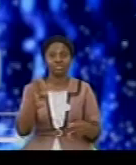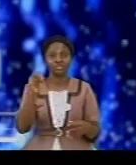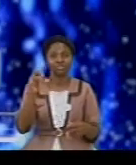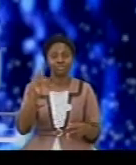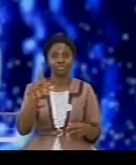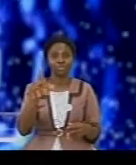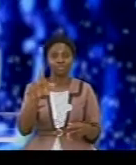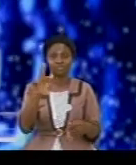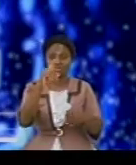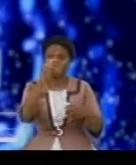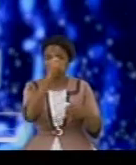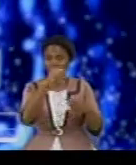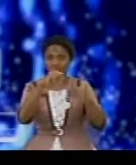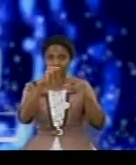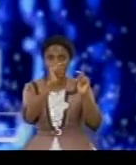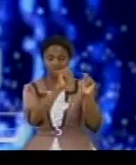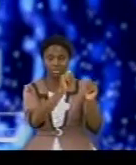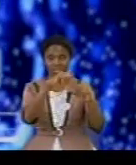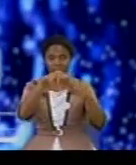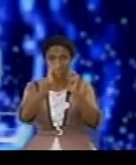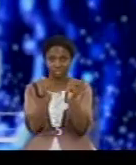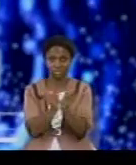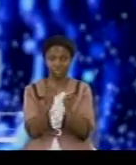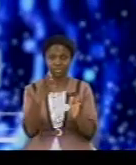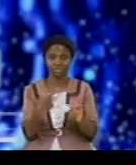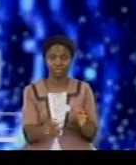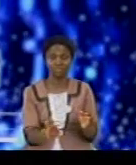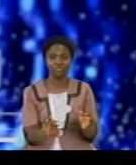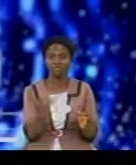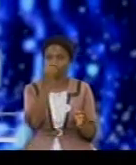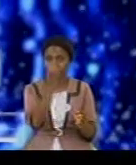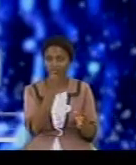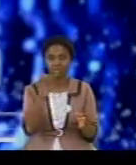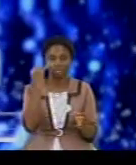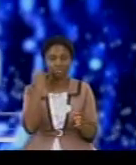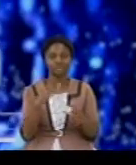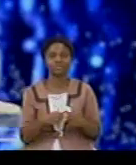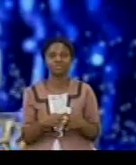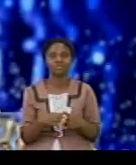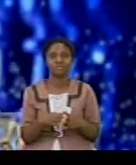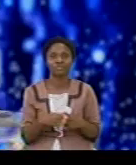30. Luke chapter 22, verse